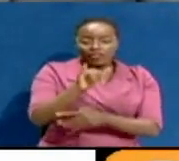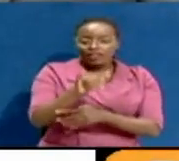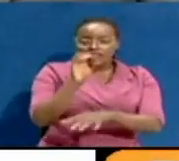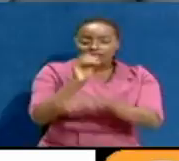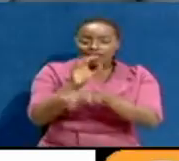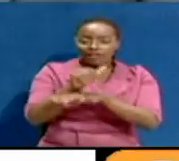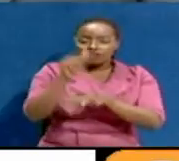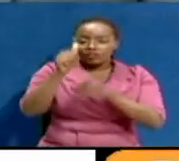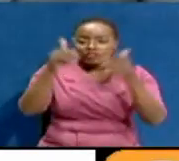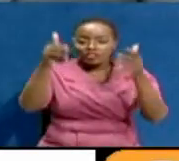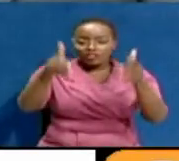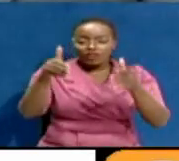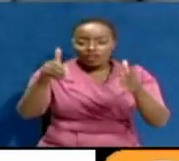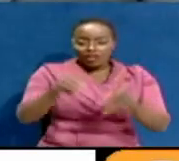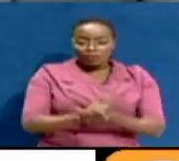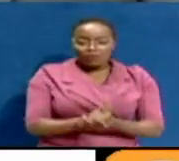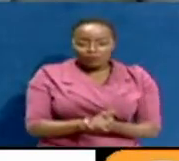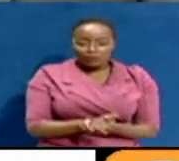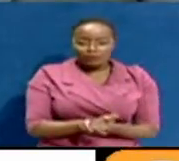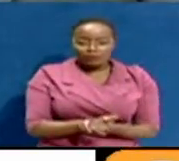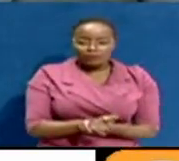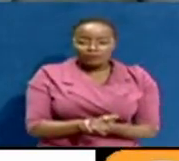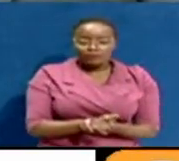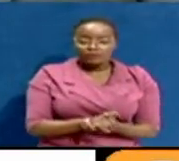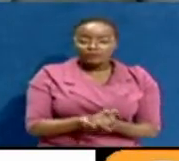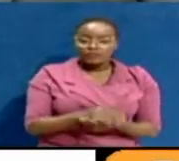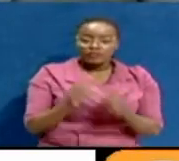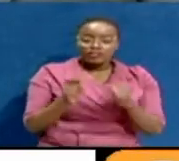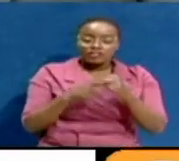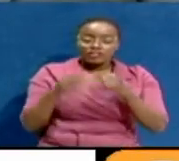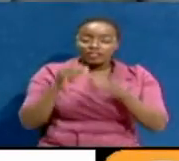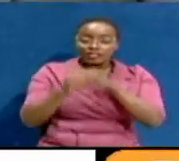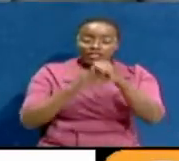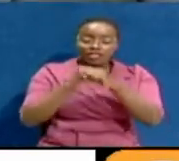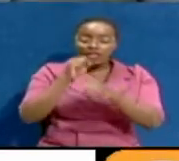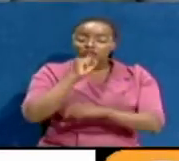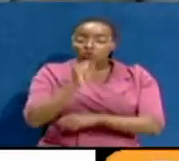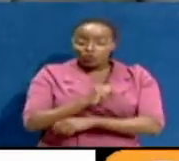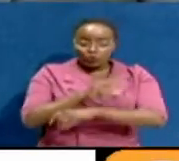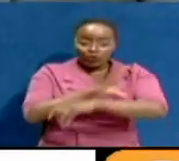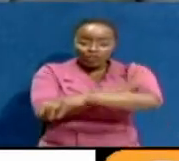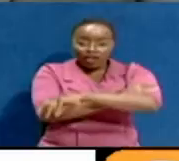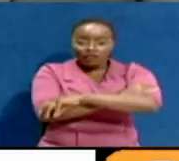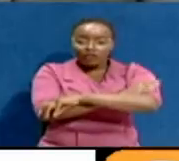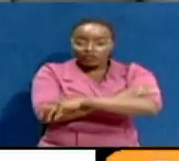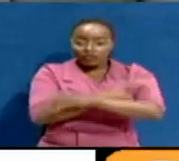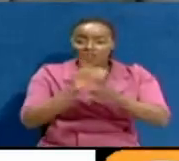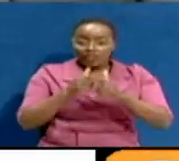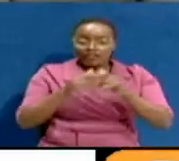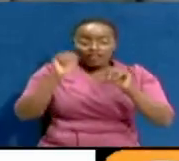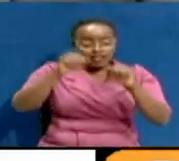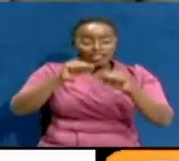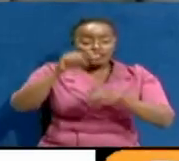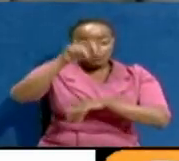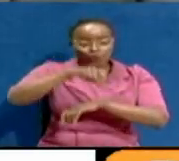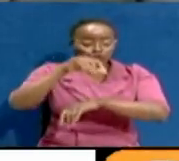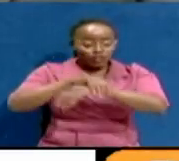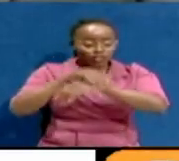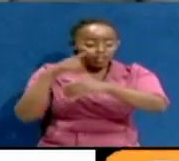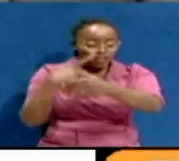advice that's been given. For the 60-year-old with hypertension, they are eligible and they should get